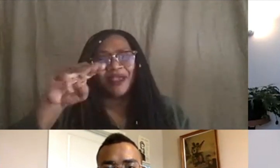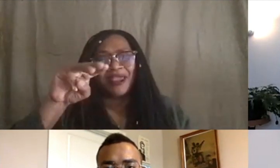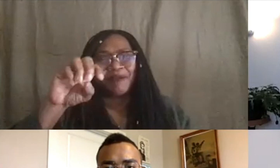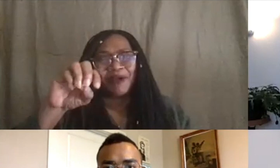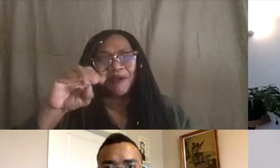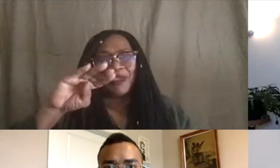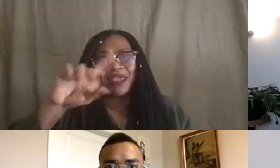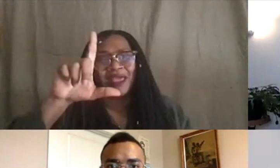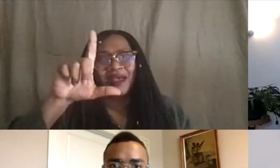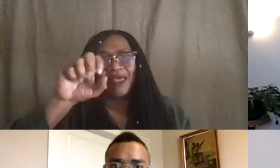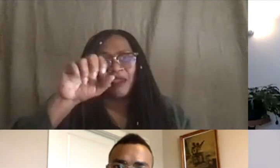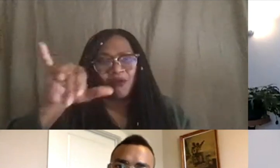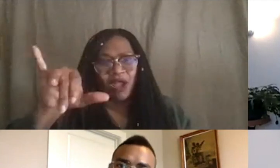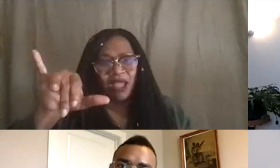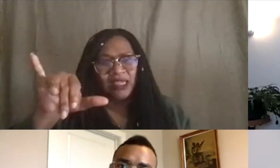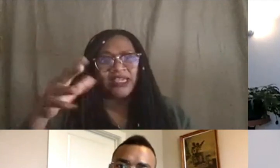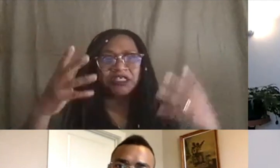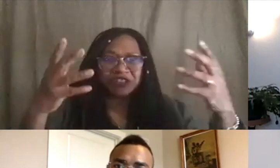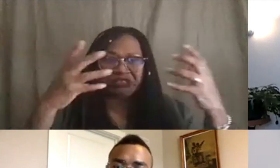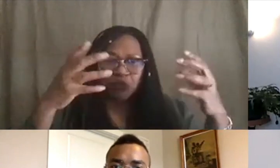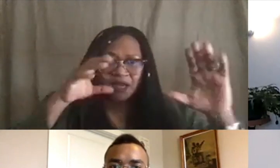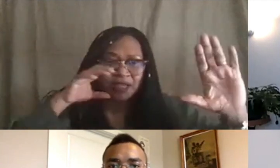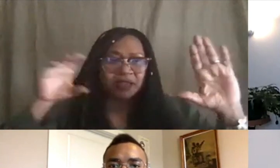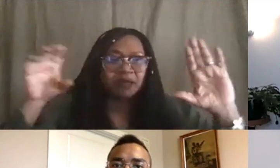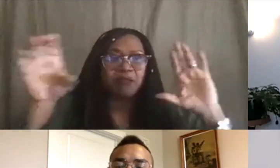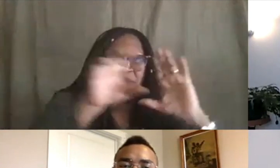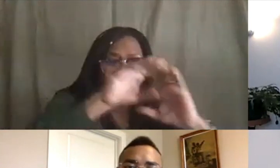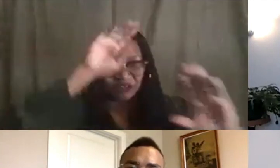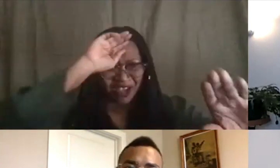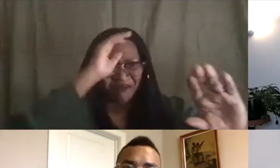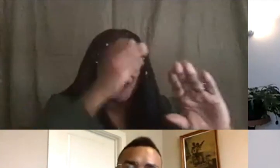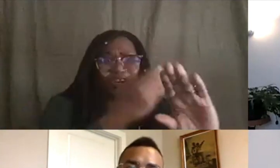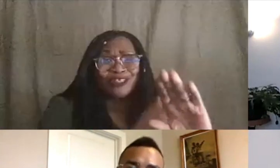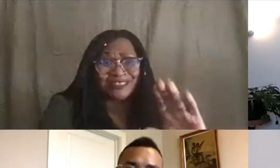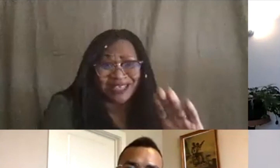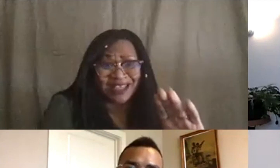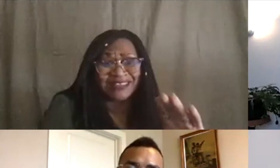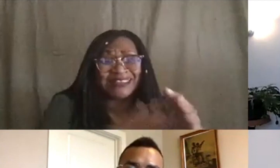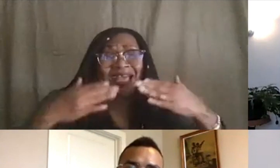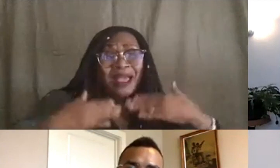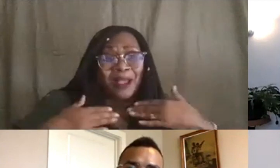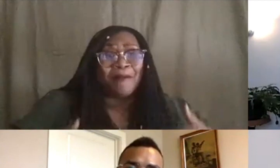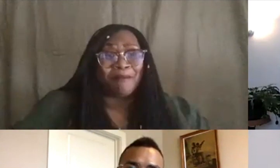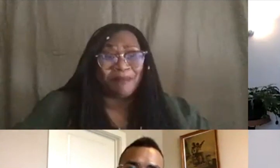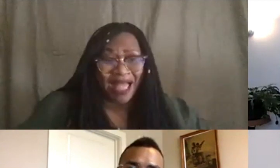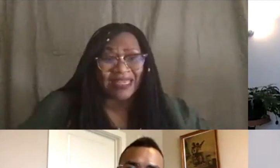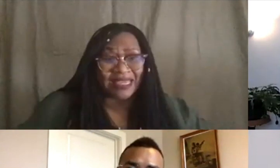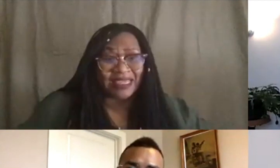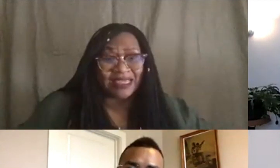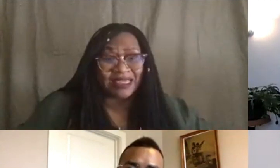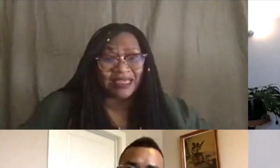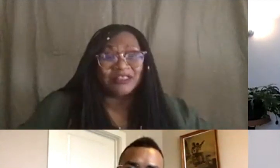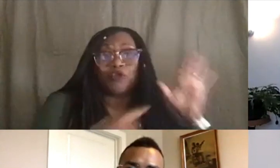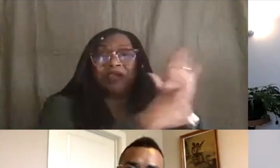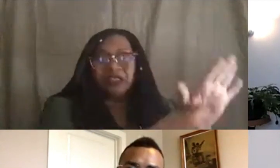she wanted pictures of her son's body, her son Emmett Till, to be in, but you know, again, it's